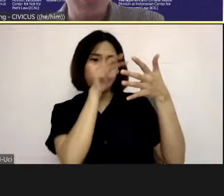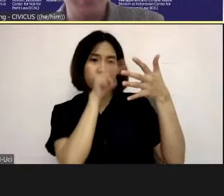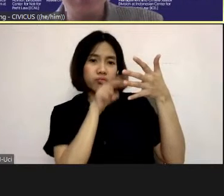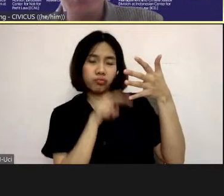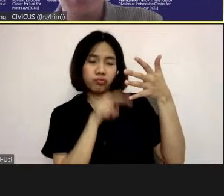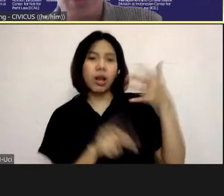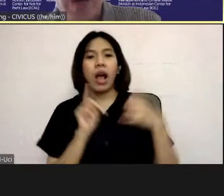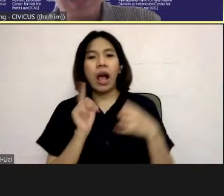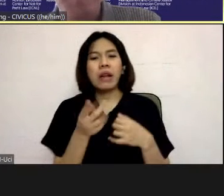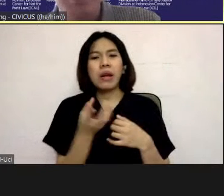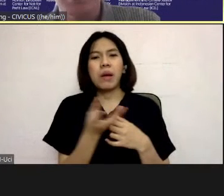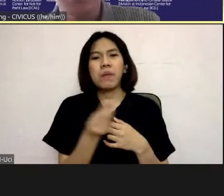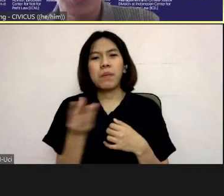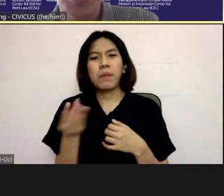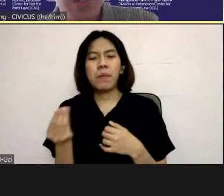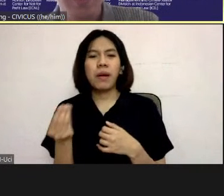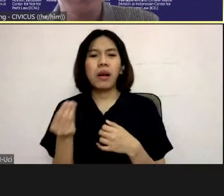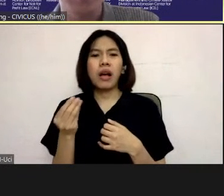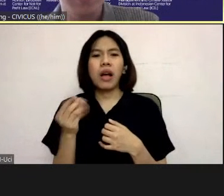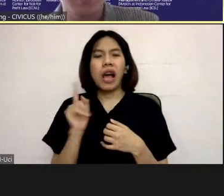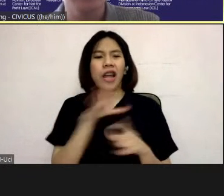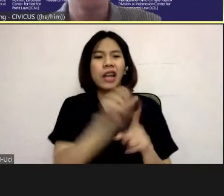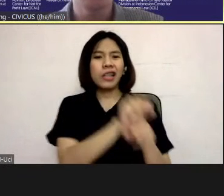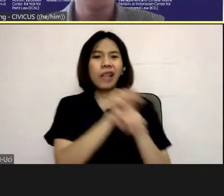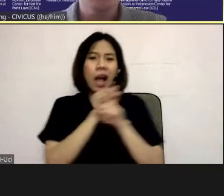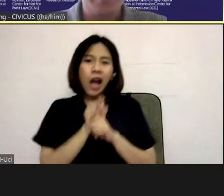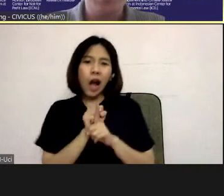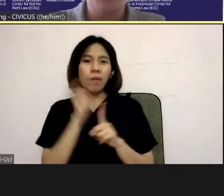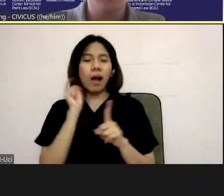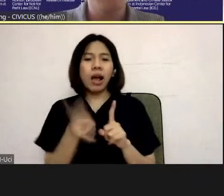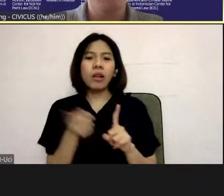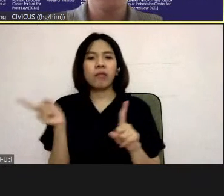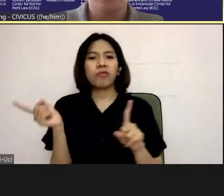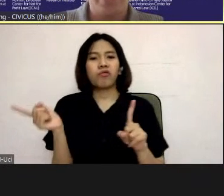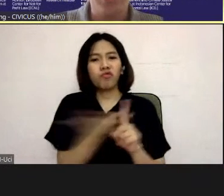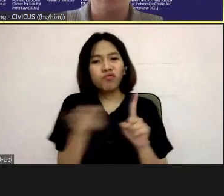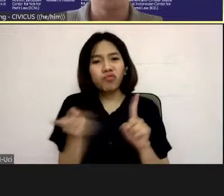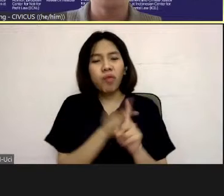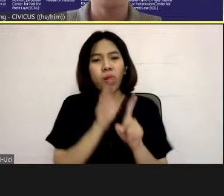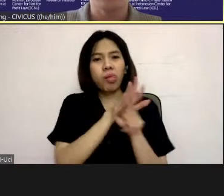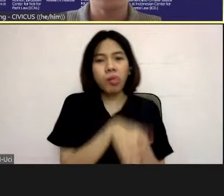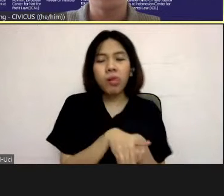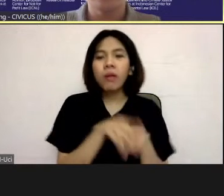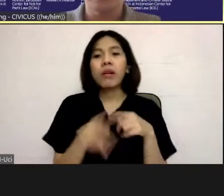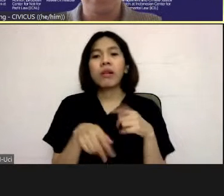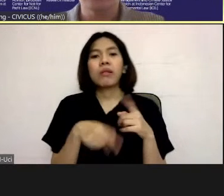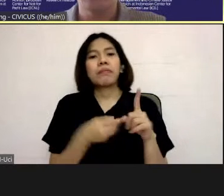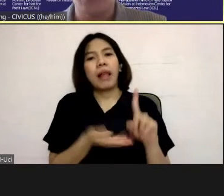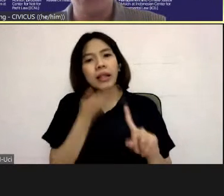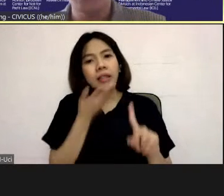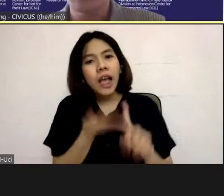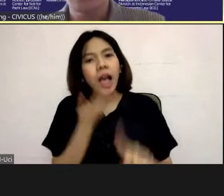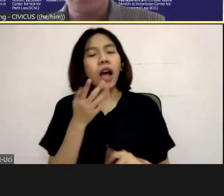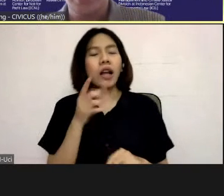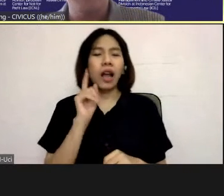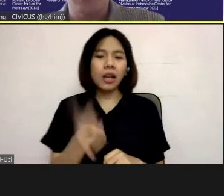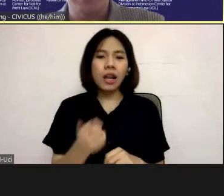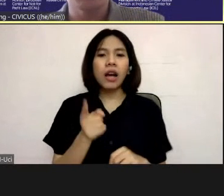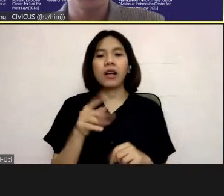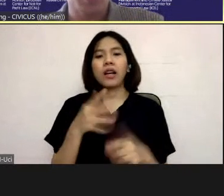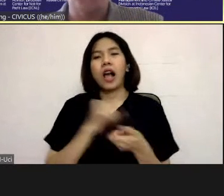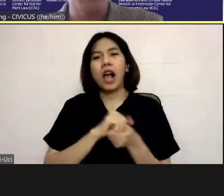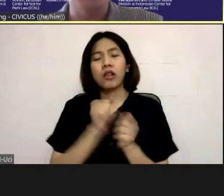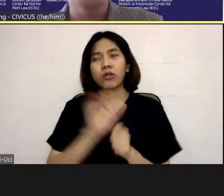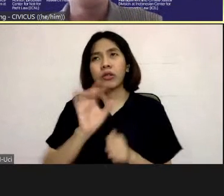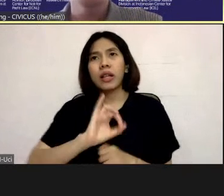on journalists, harassment, journalists detained, censorship, HRD detained, excessive force, and